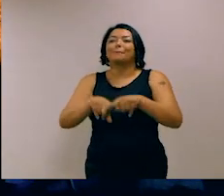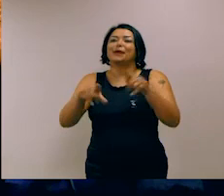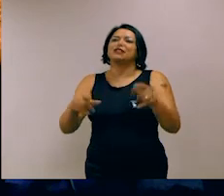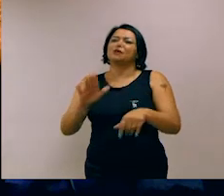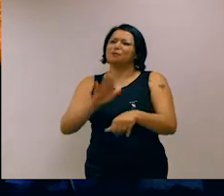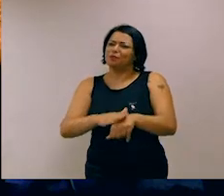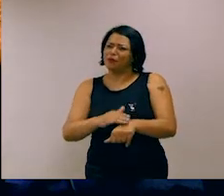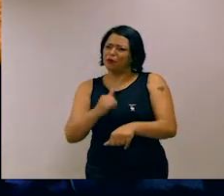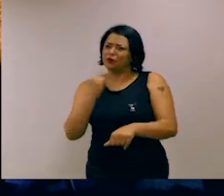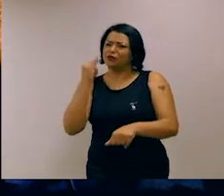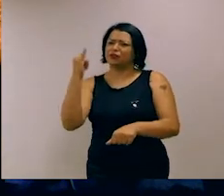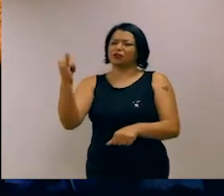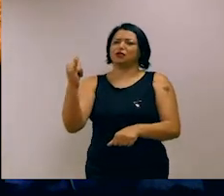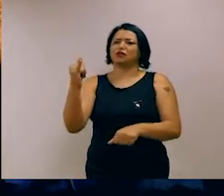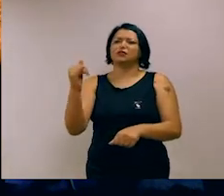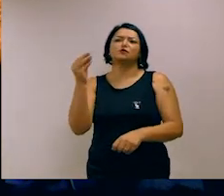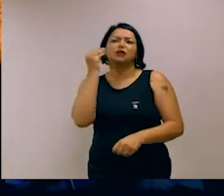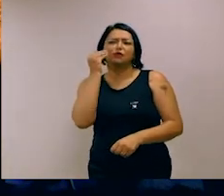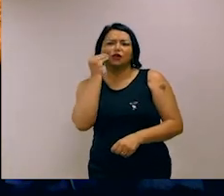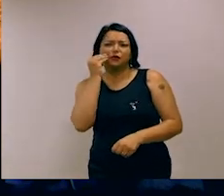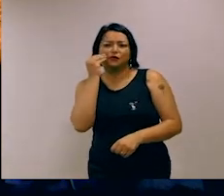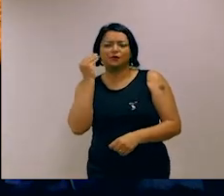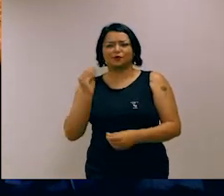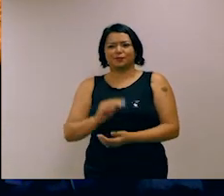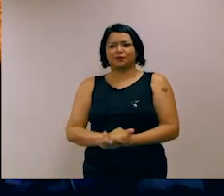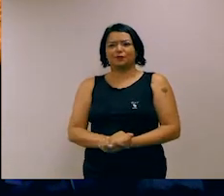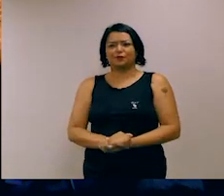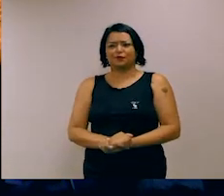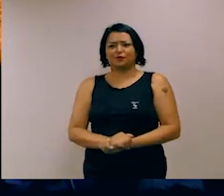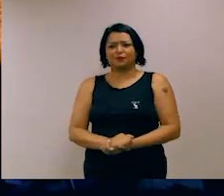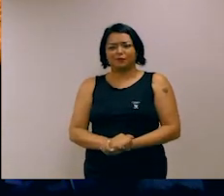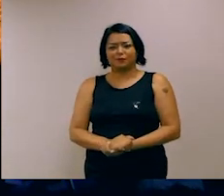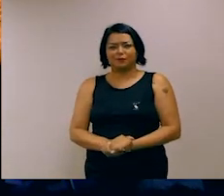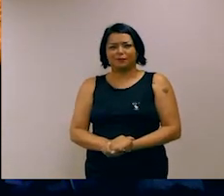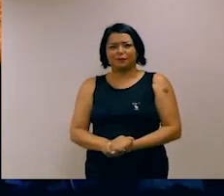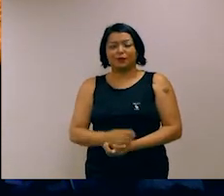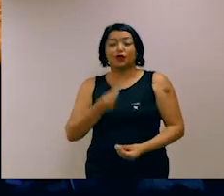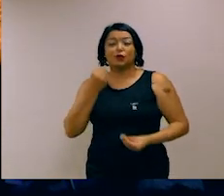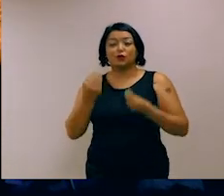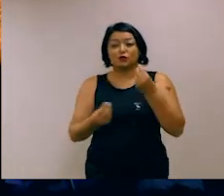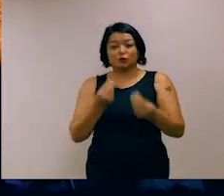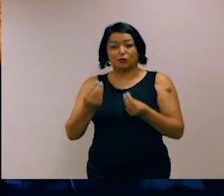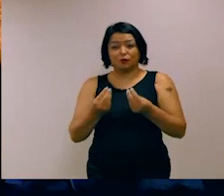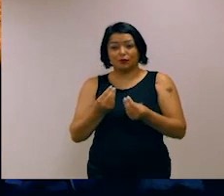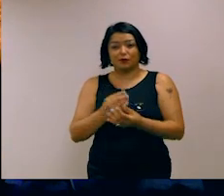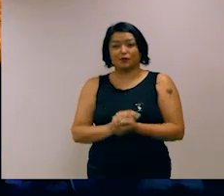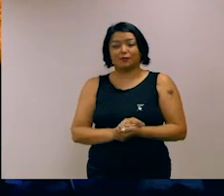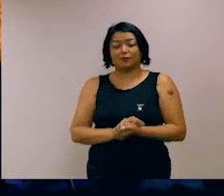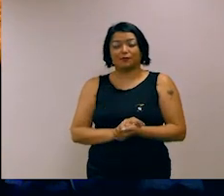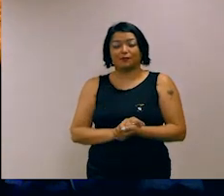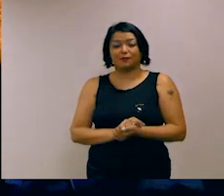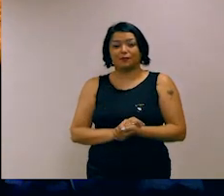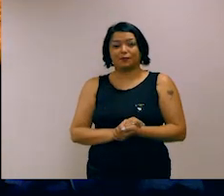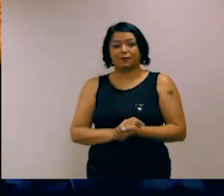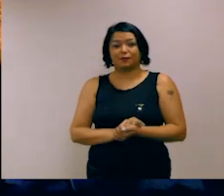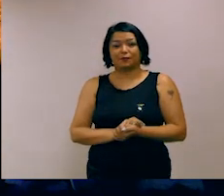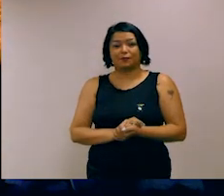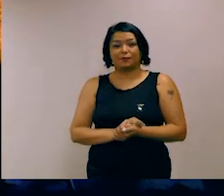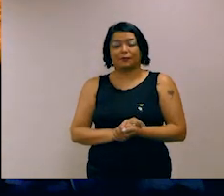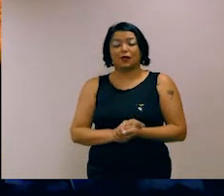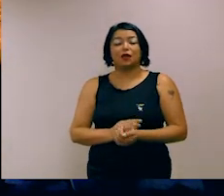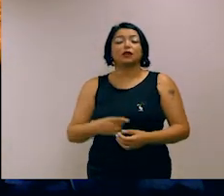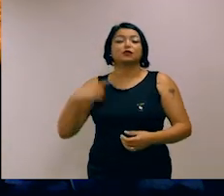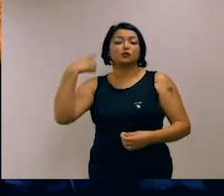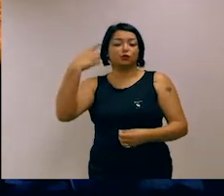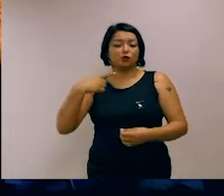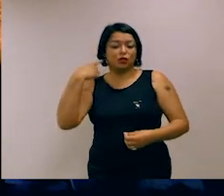needed a few experiments. These experiments can really lead us to evidence-based policy and for creating a behavioral